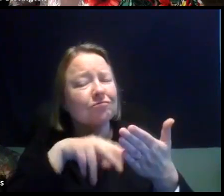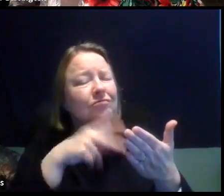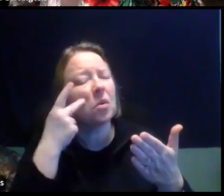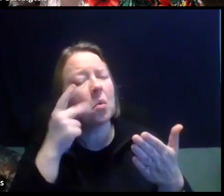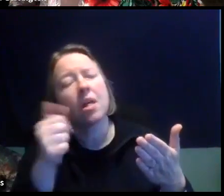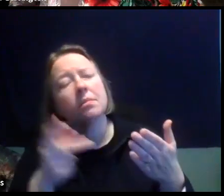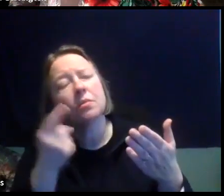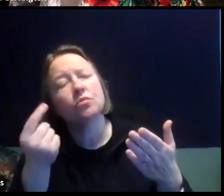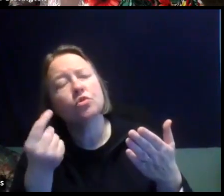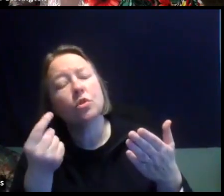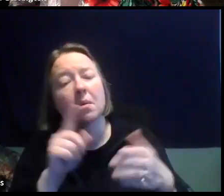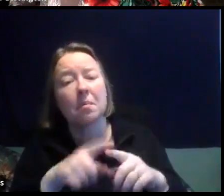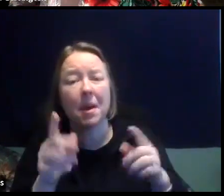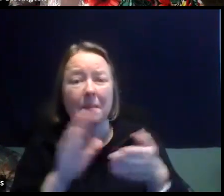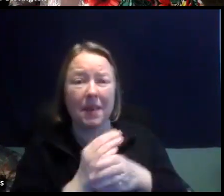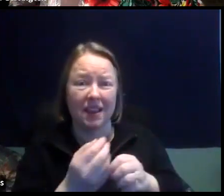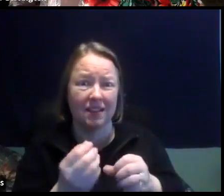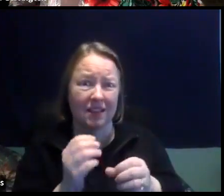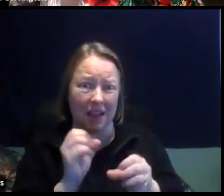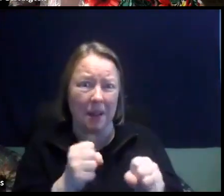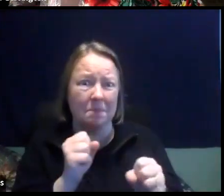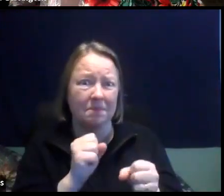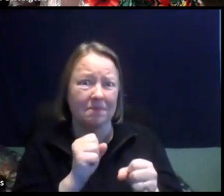makes it worse. But now